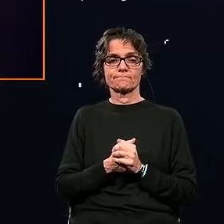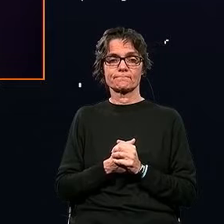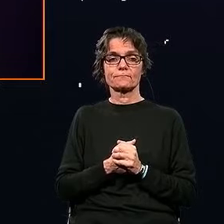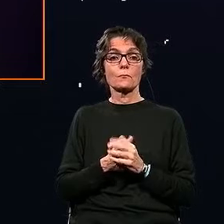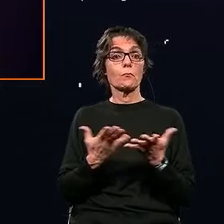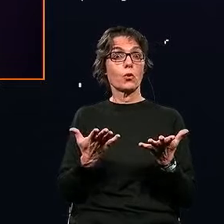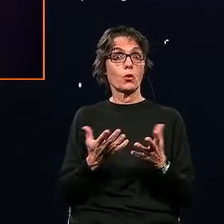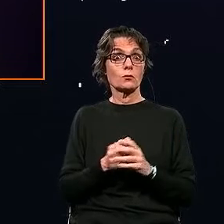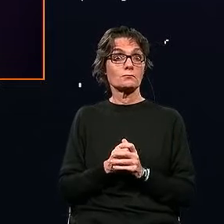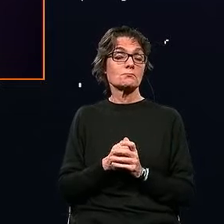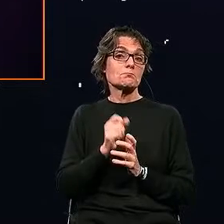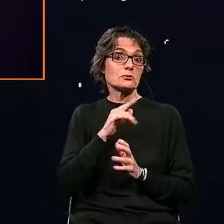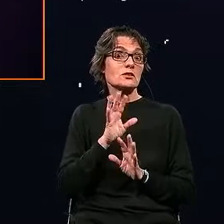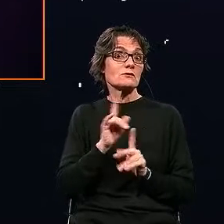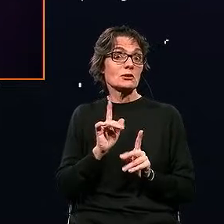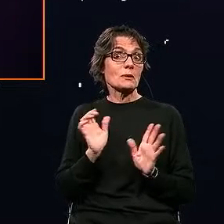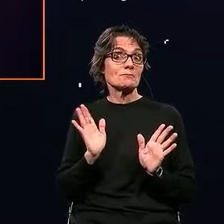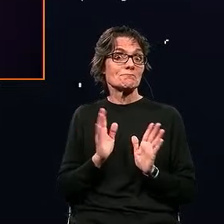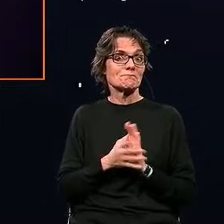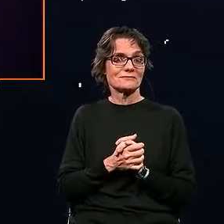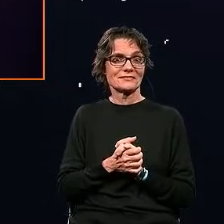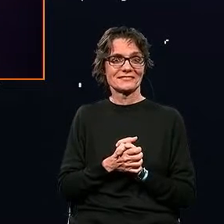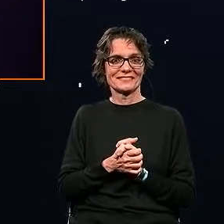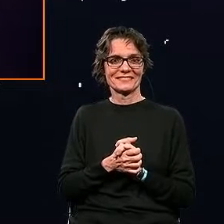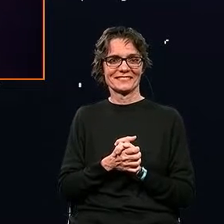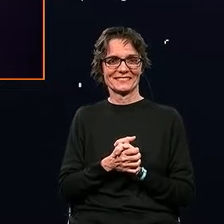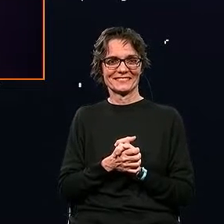Or maybe not.